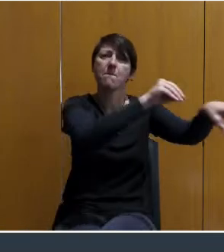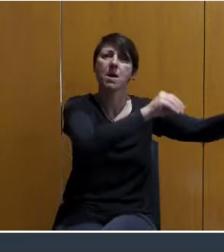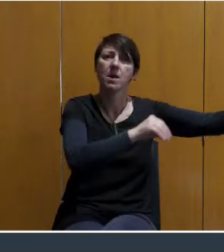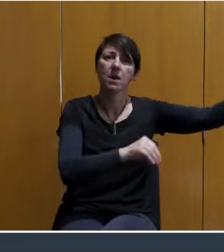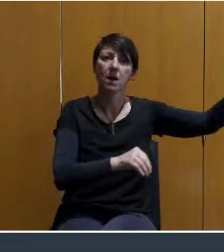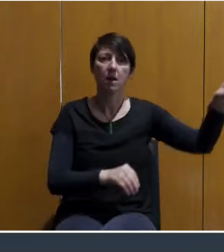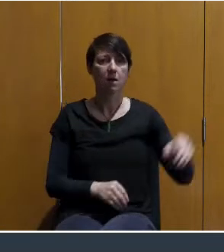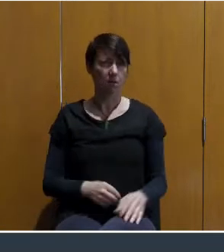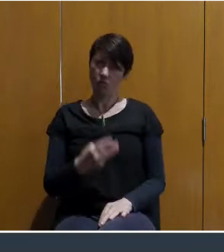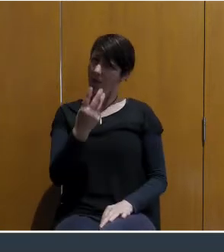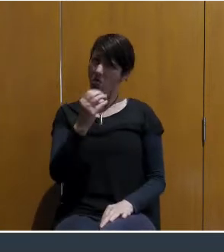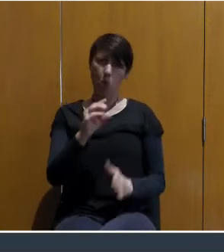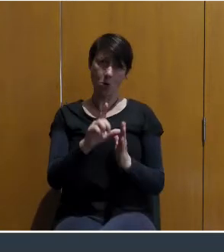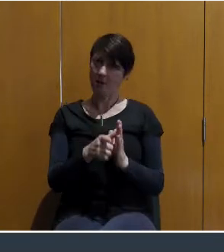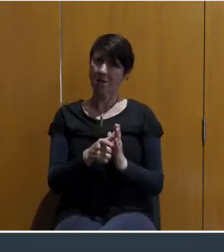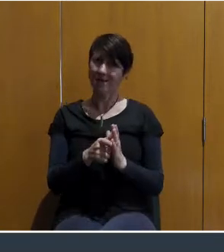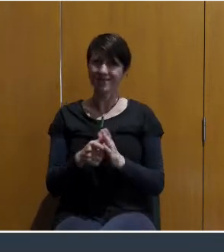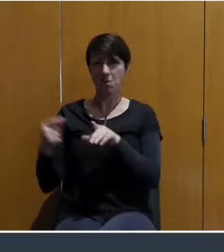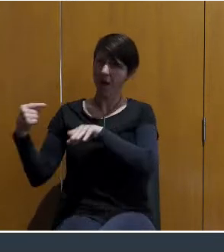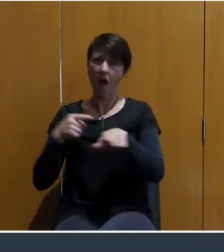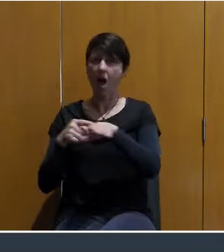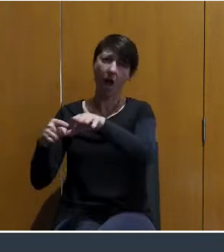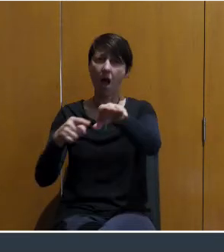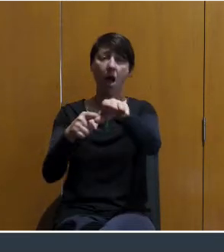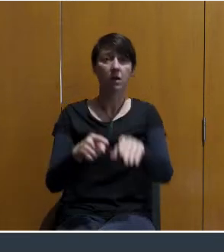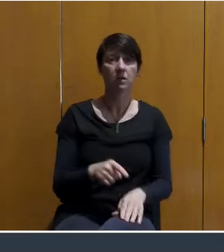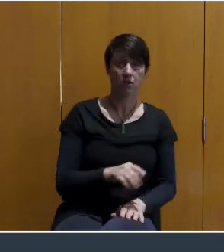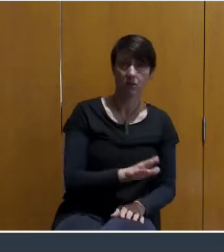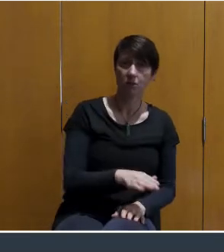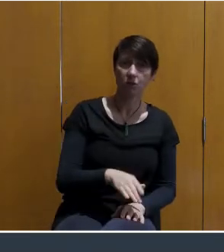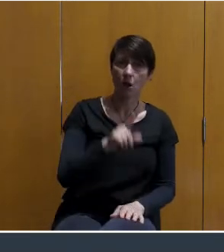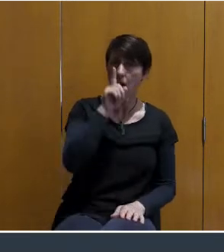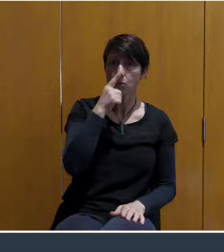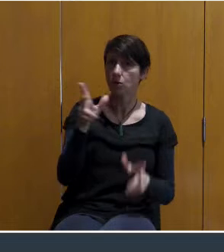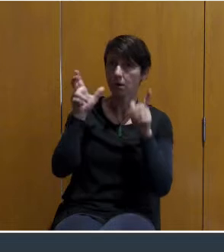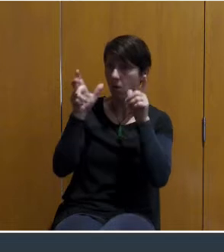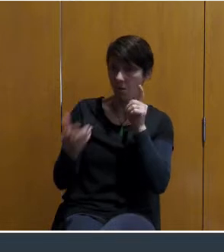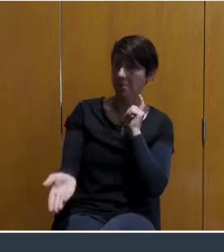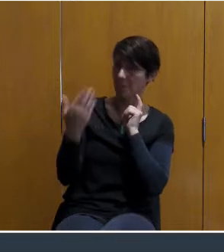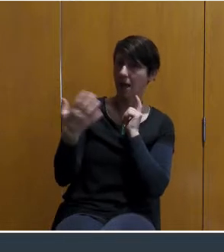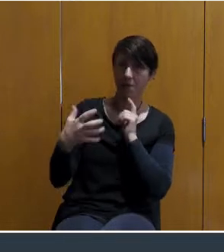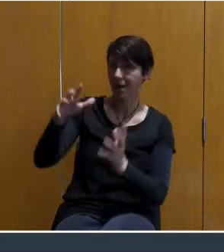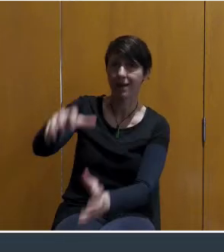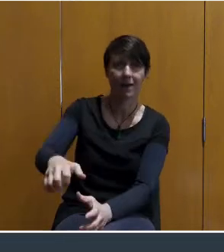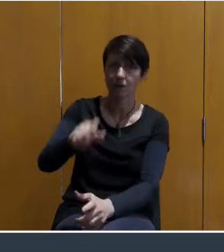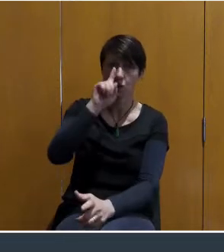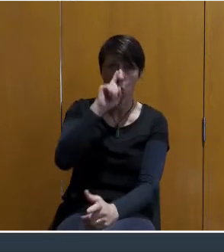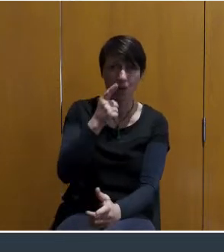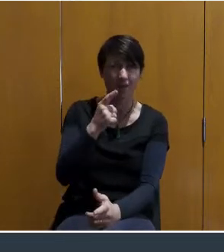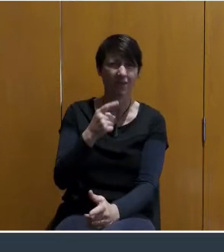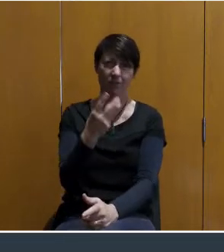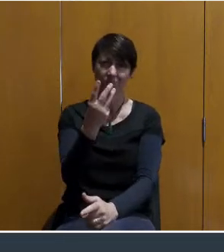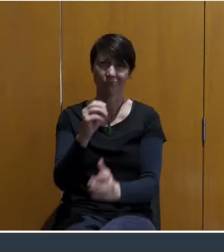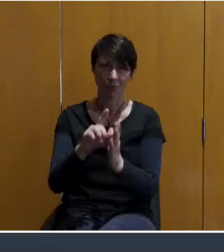kid could control his dog, but the parent came and called off the dog. The nests both failed, but they failed for different